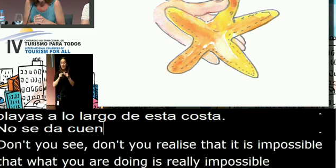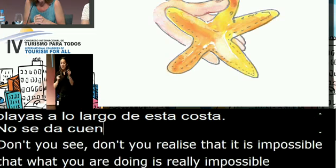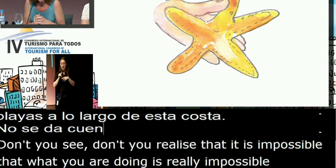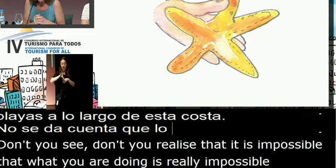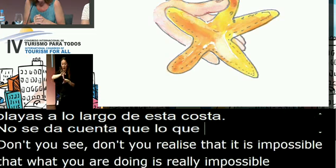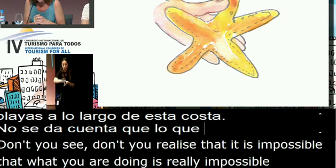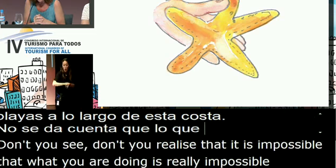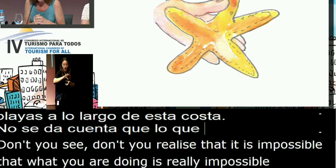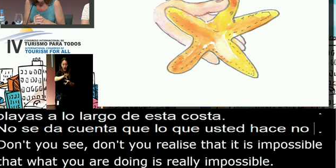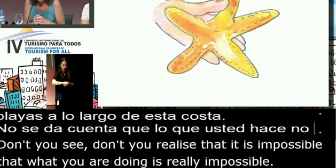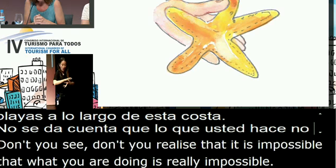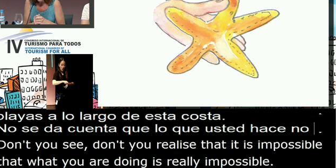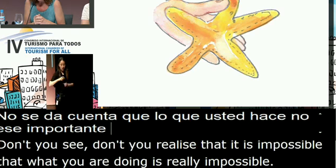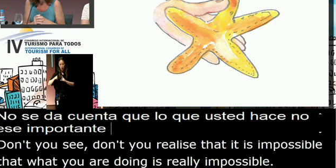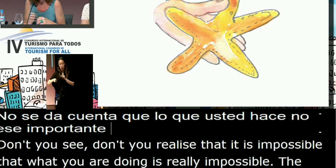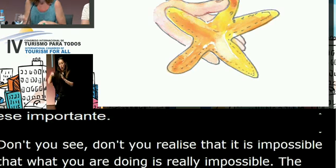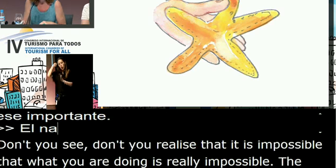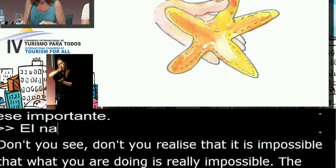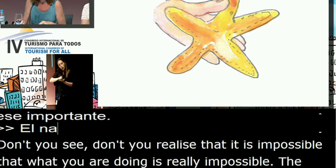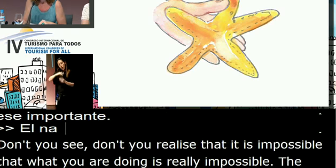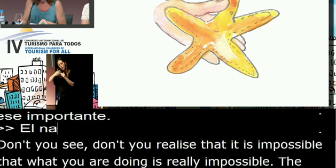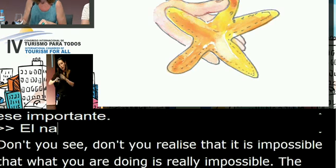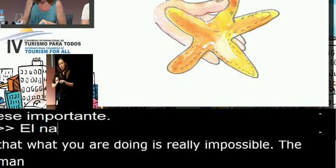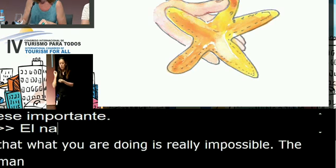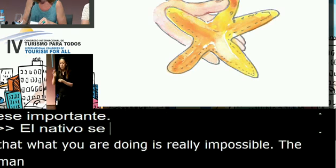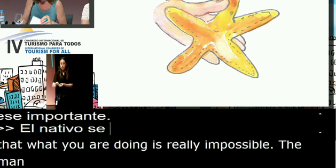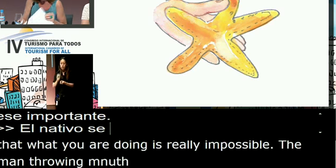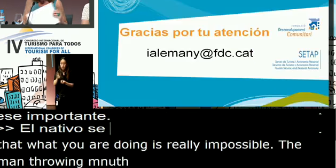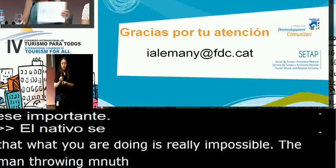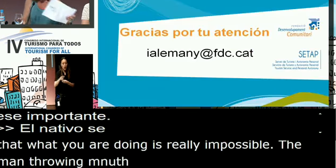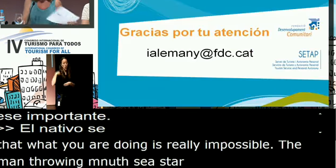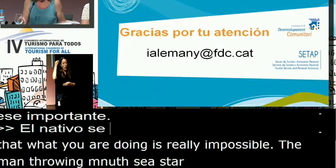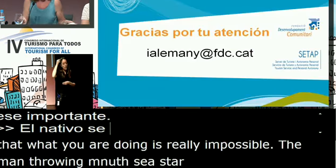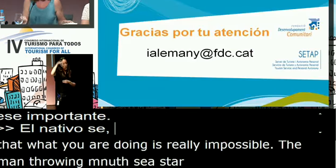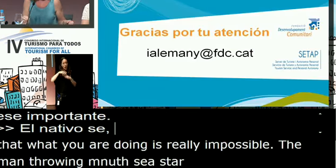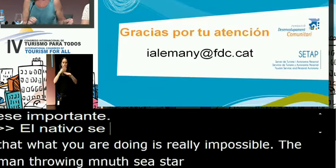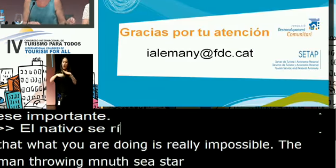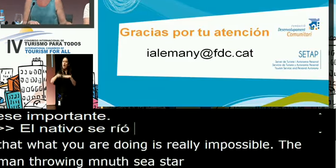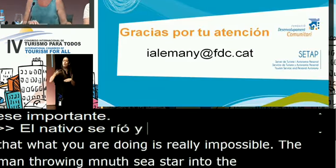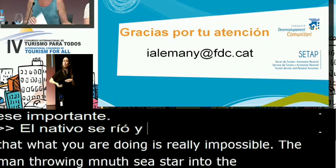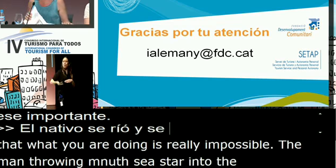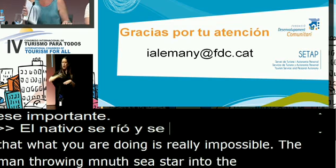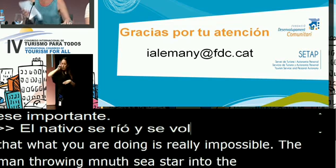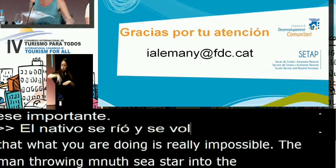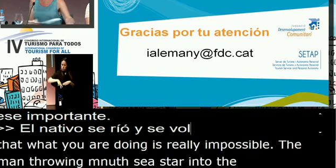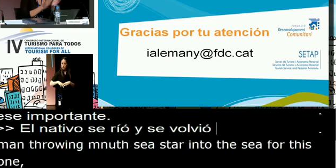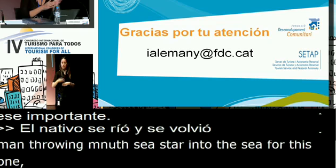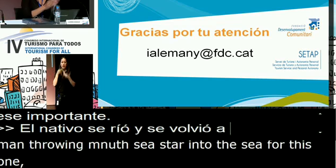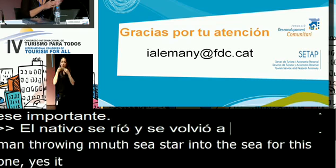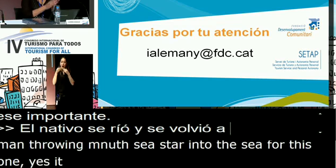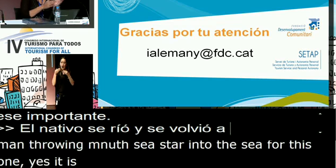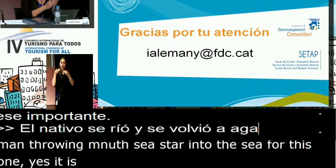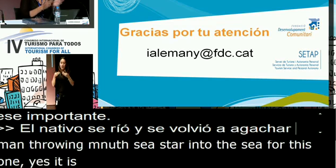The man throwing another sea star into the sea, for this one, yes, it is important. Thank you.